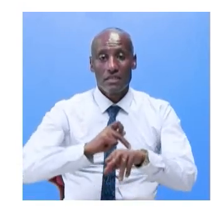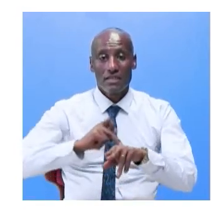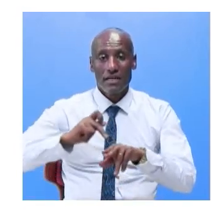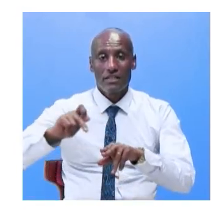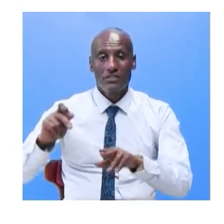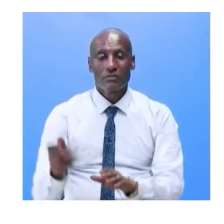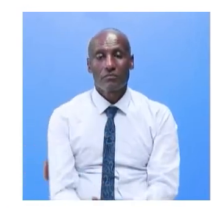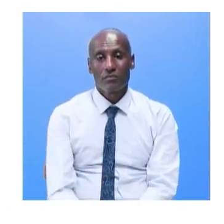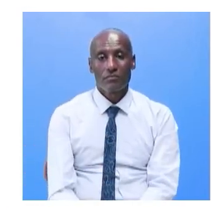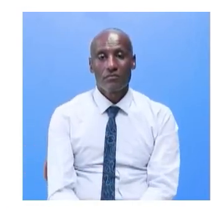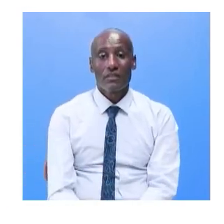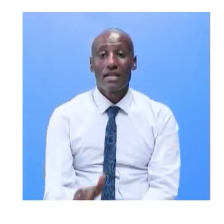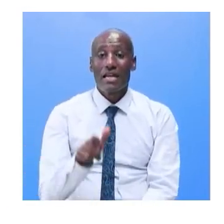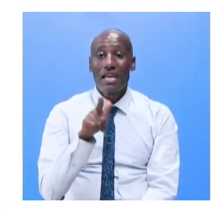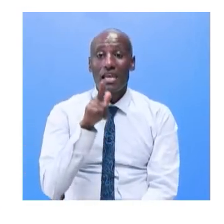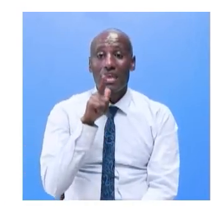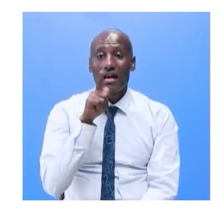blank lunchtime.